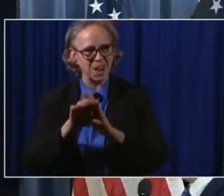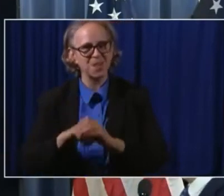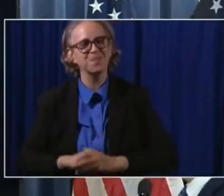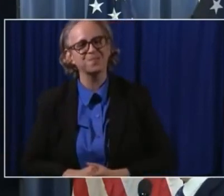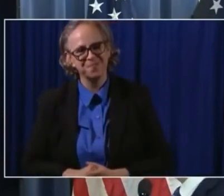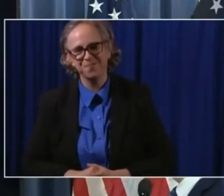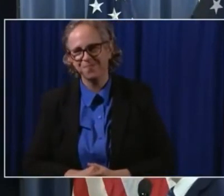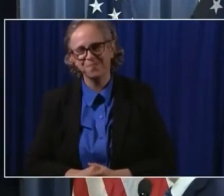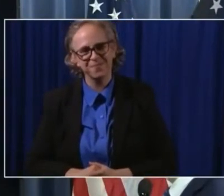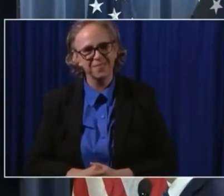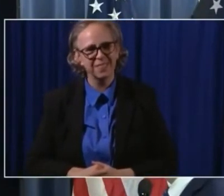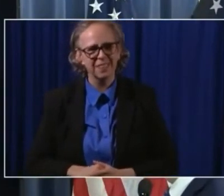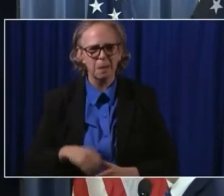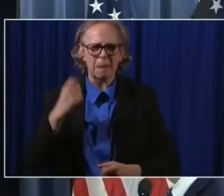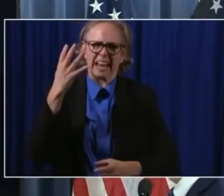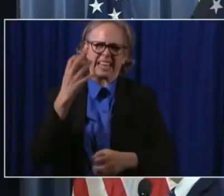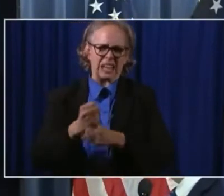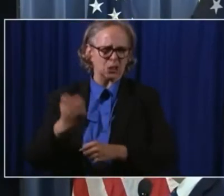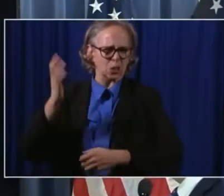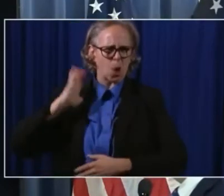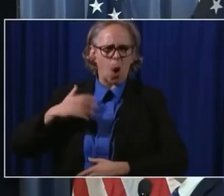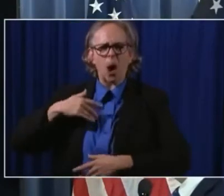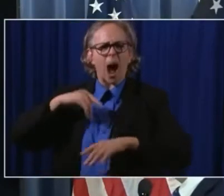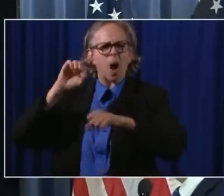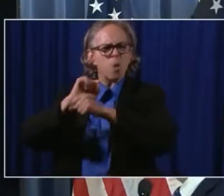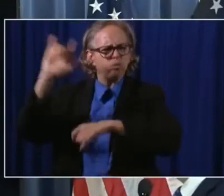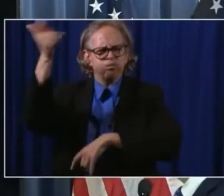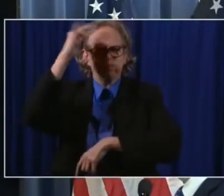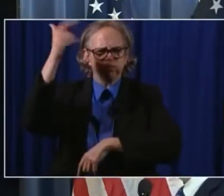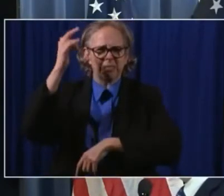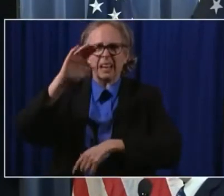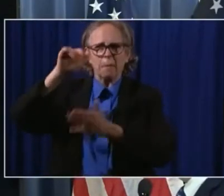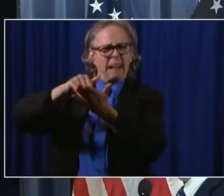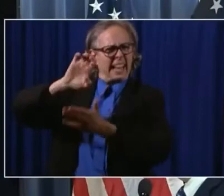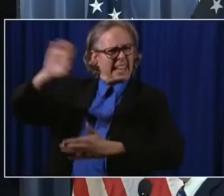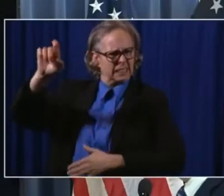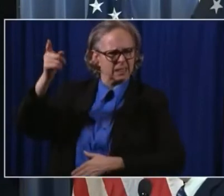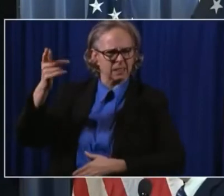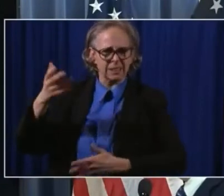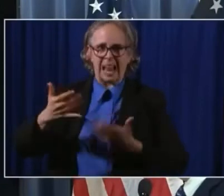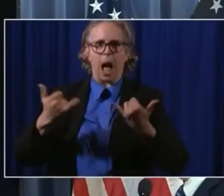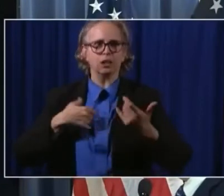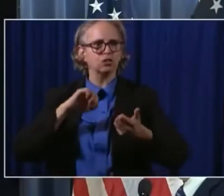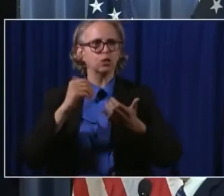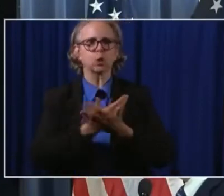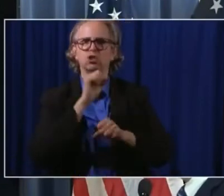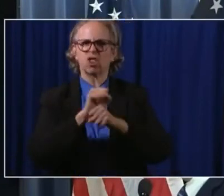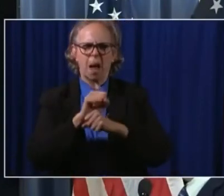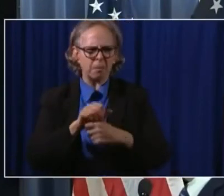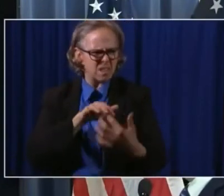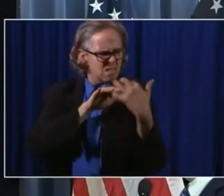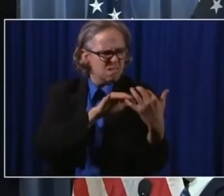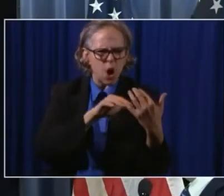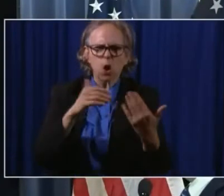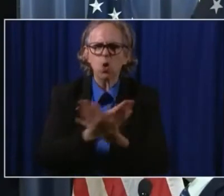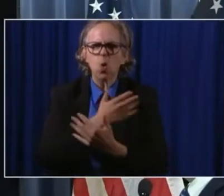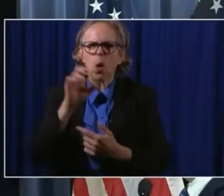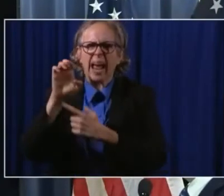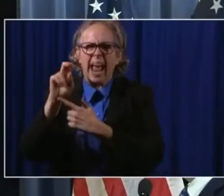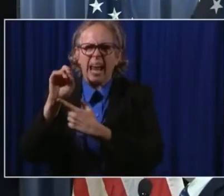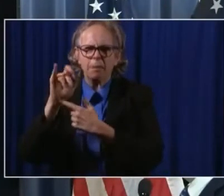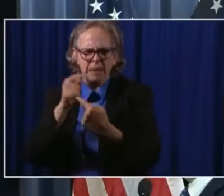Years ago, I flew combat missions in the Middle East. Now I'm on the front lines of fighting another enemy. And I have a very important message for